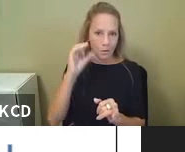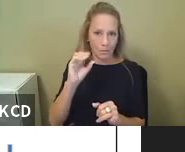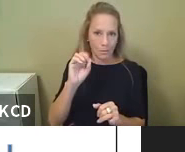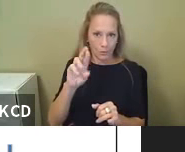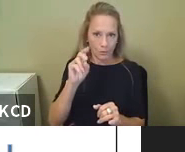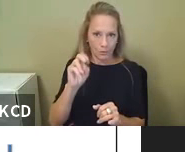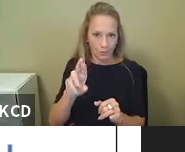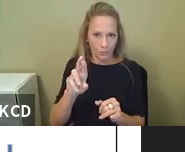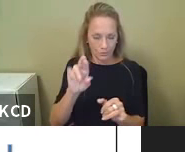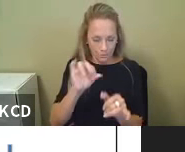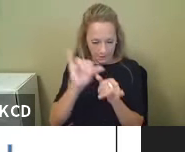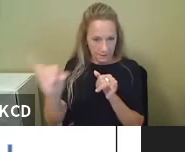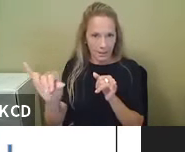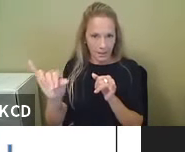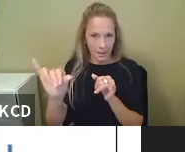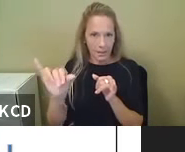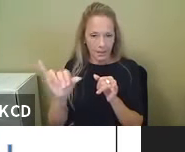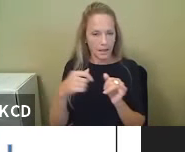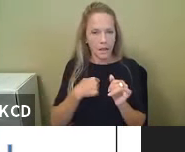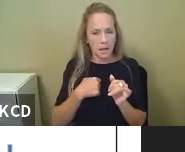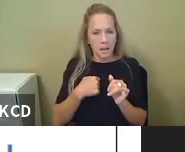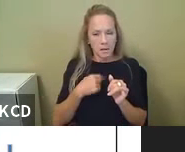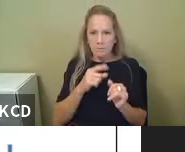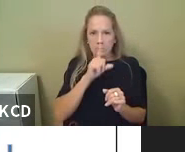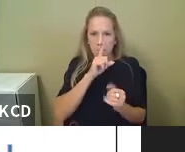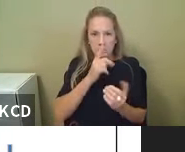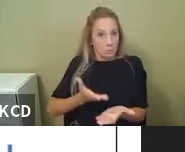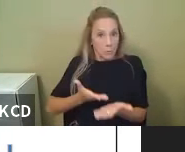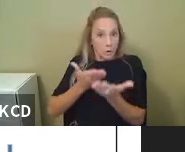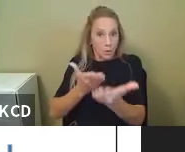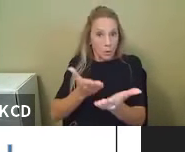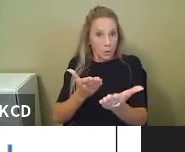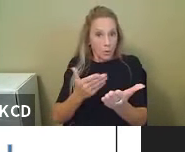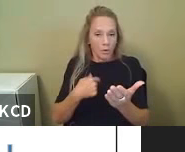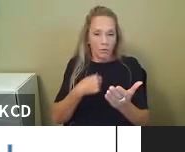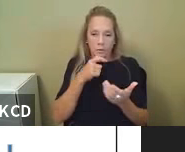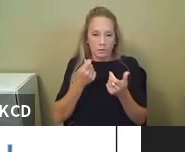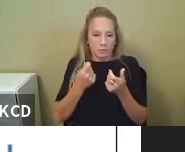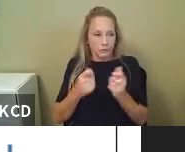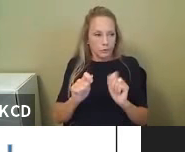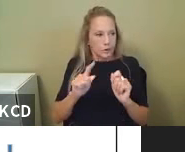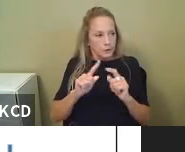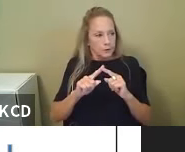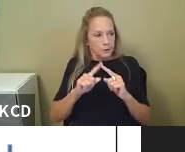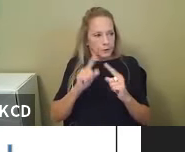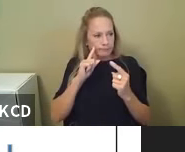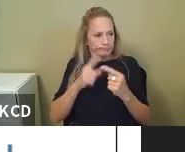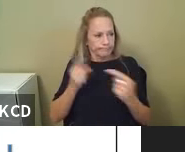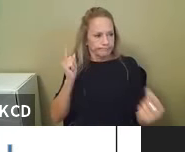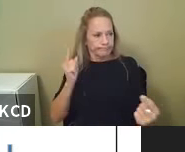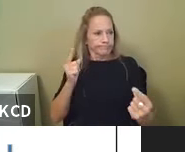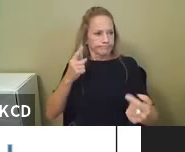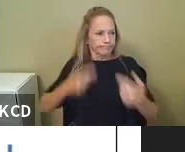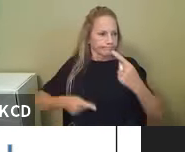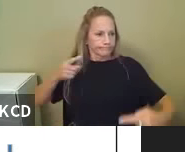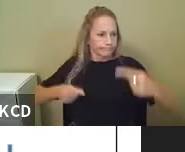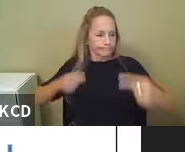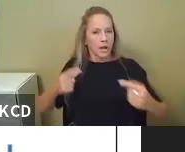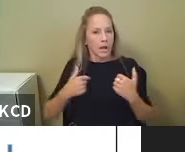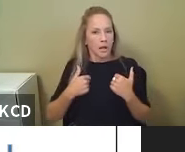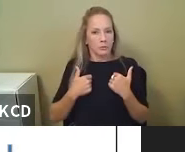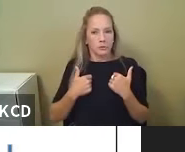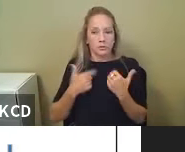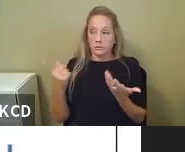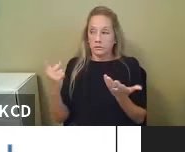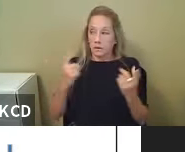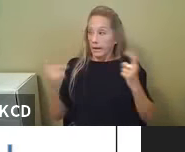be, I'm not proposing that. I'm not trying to be controversial. I'm just giving what has been asked for by a